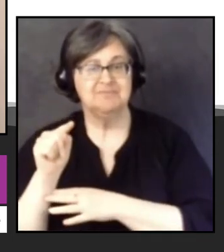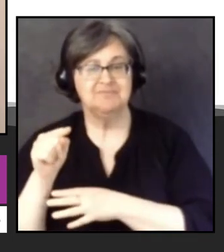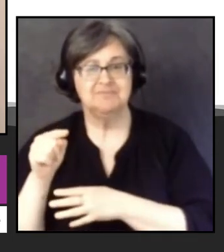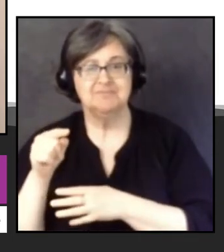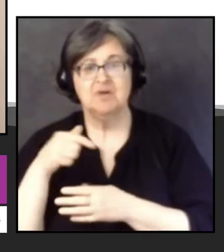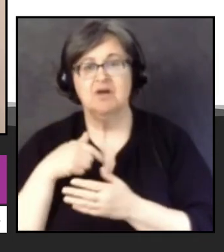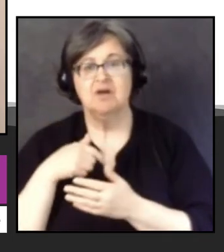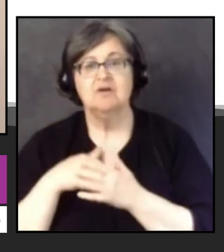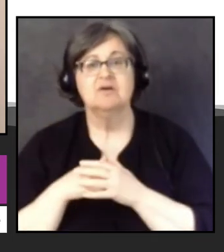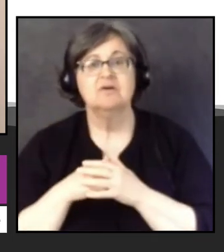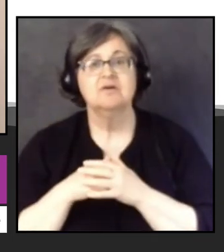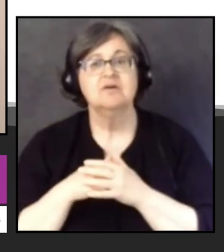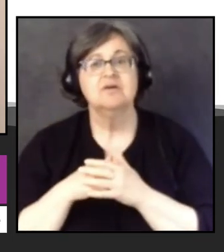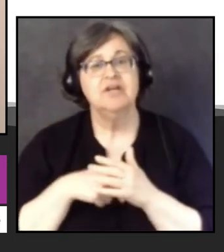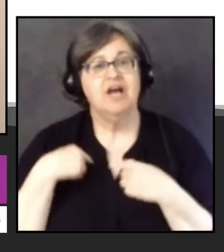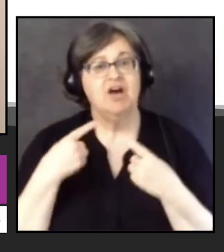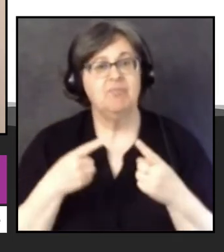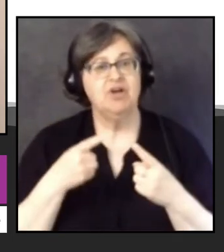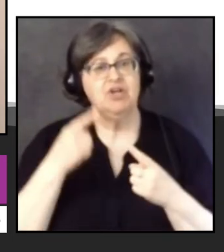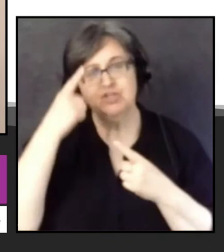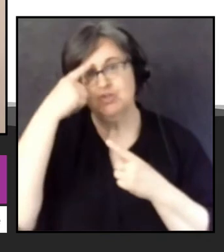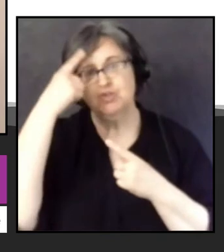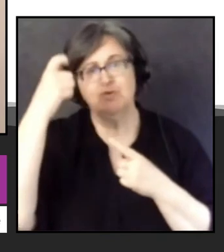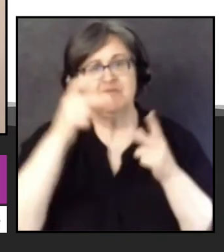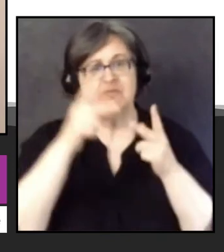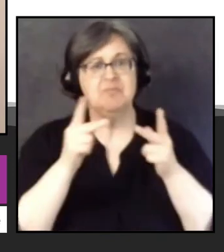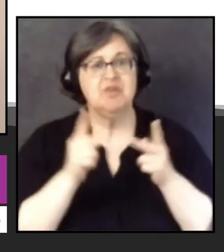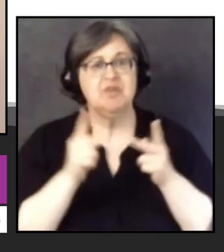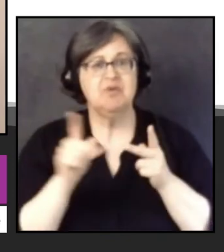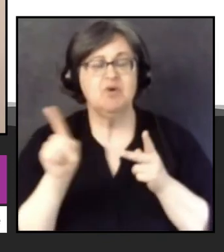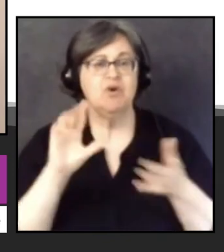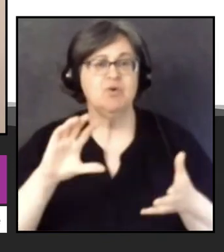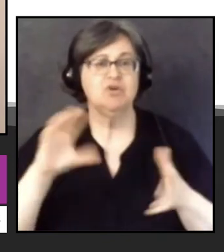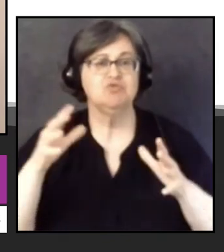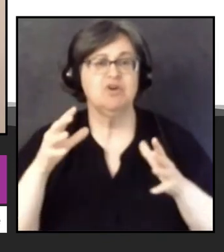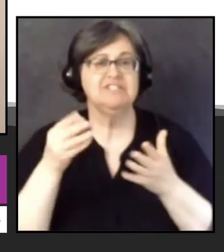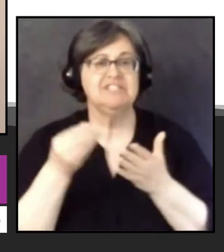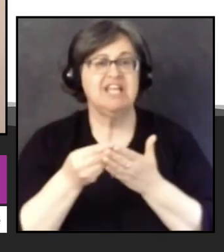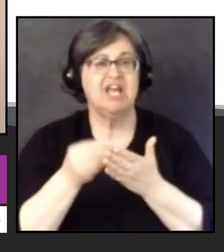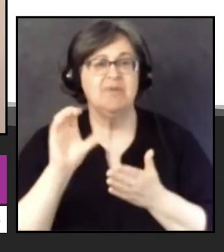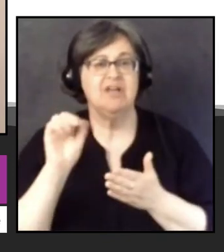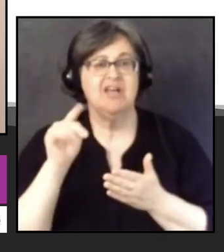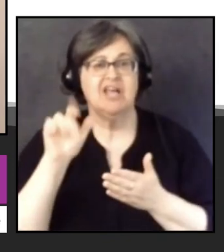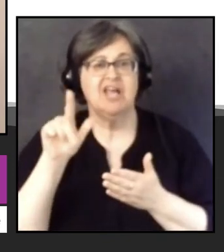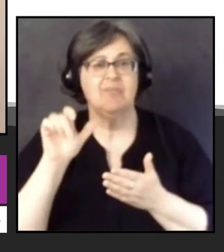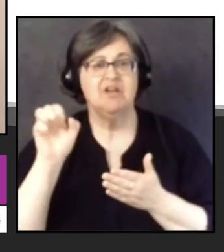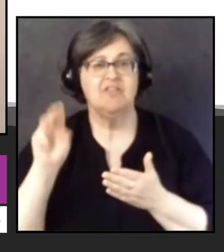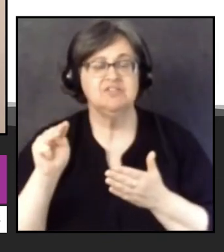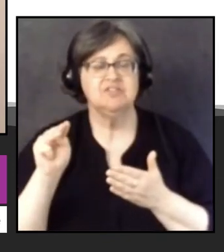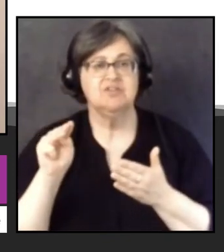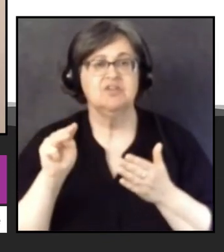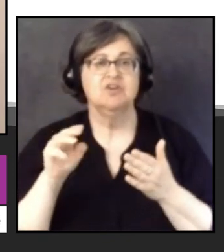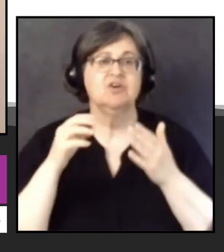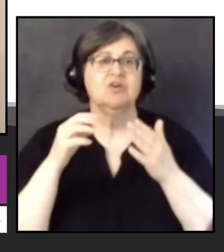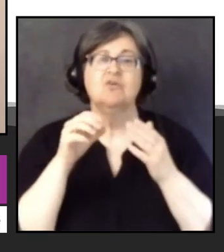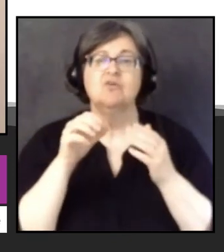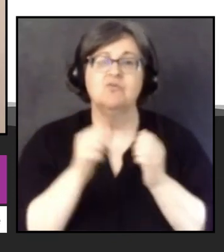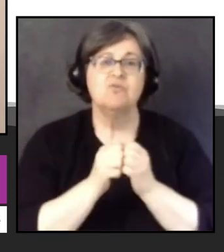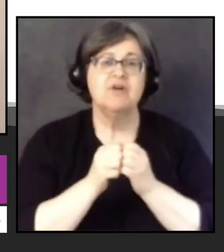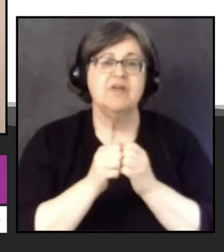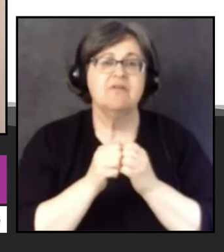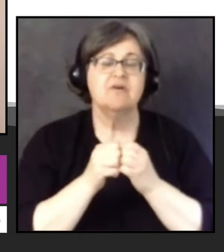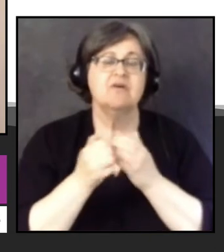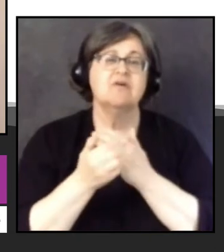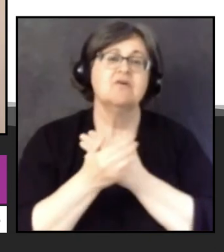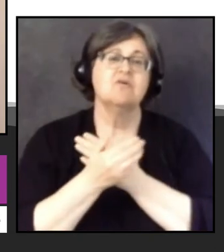Let's see. I've been dreaming of a place where we disrupt capitalism through the embodiment of rest and resting in